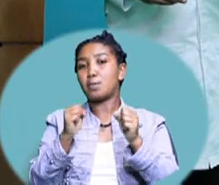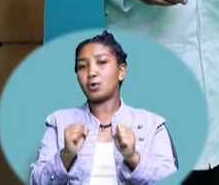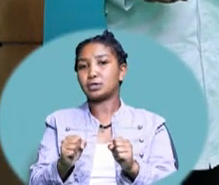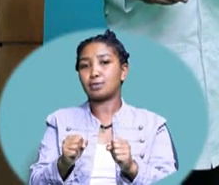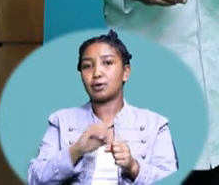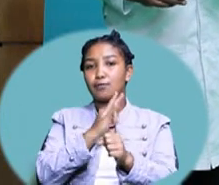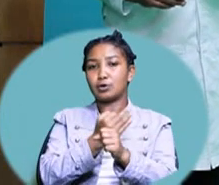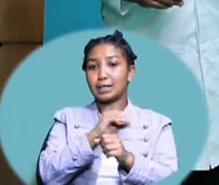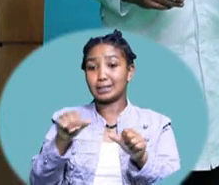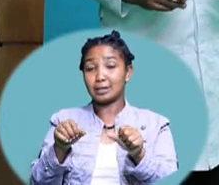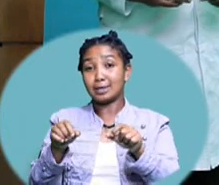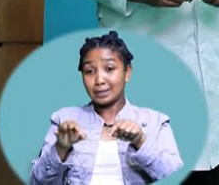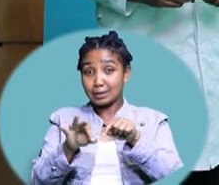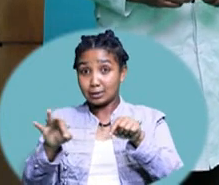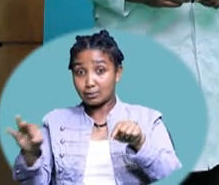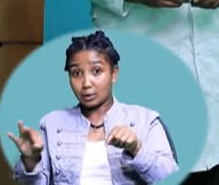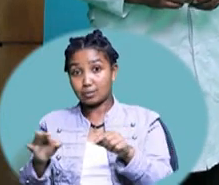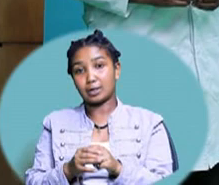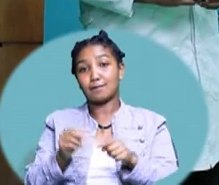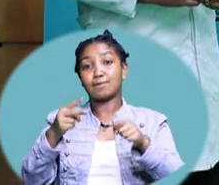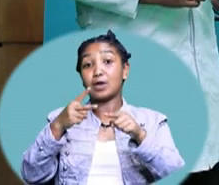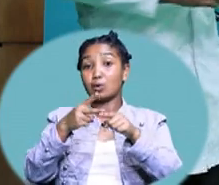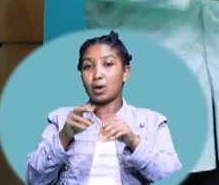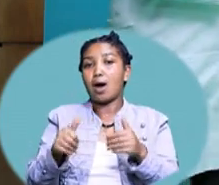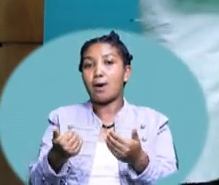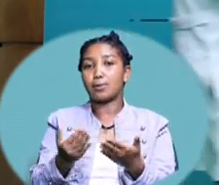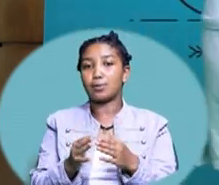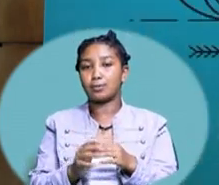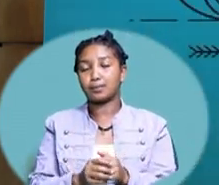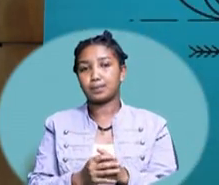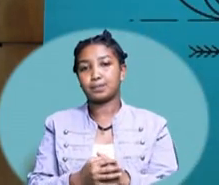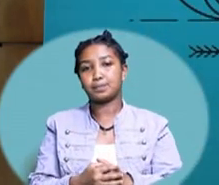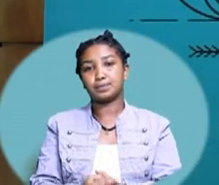represent force and displacement vectorially. How?